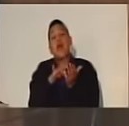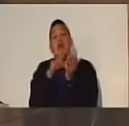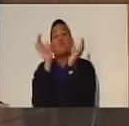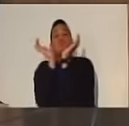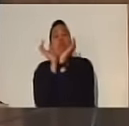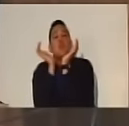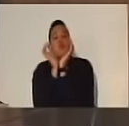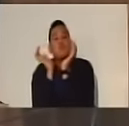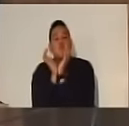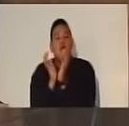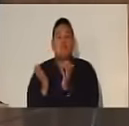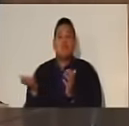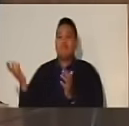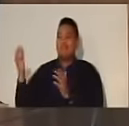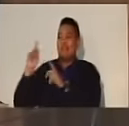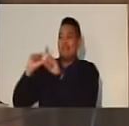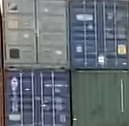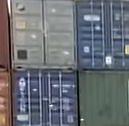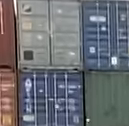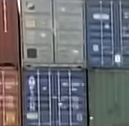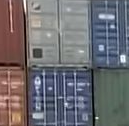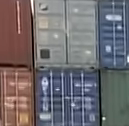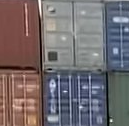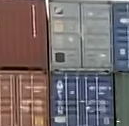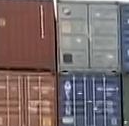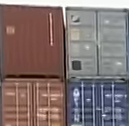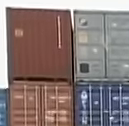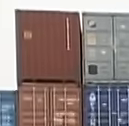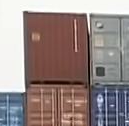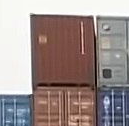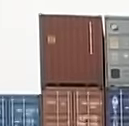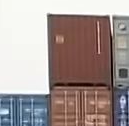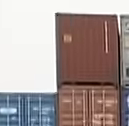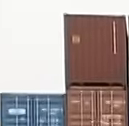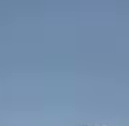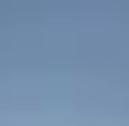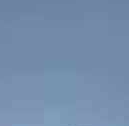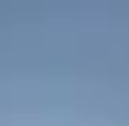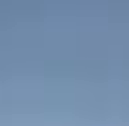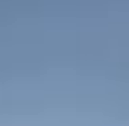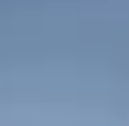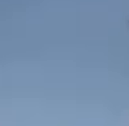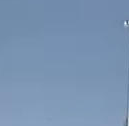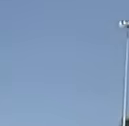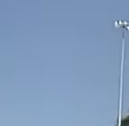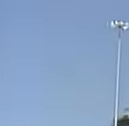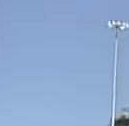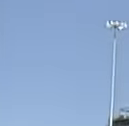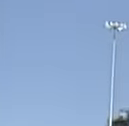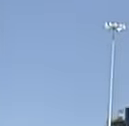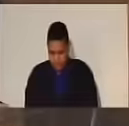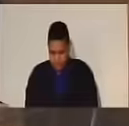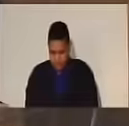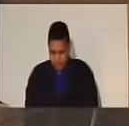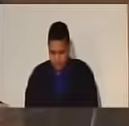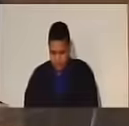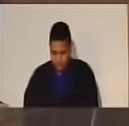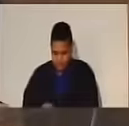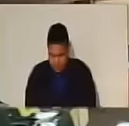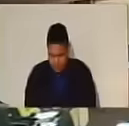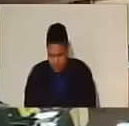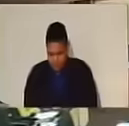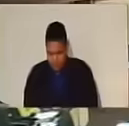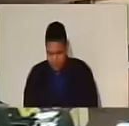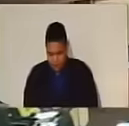unions and micro-financing. And more support is being given to manufacturers in the import and export business. Mr.